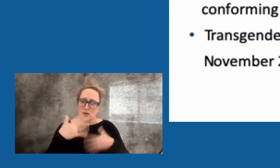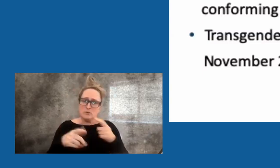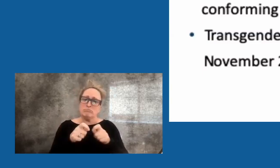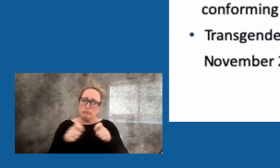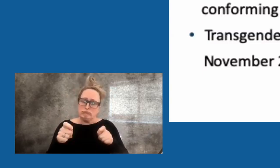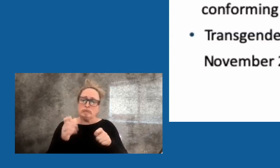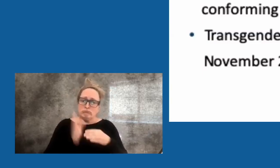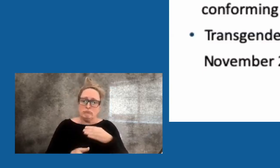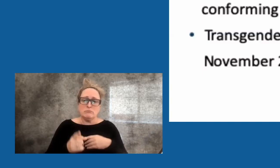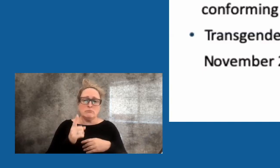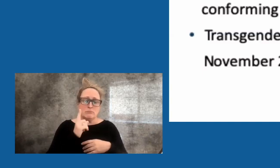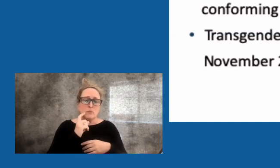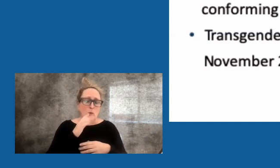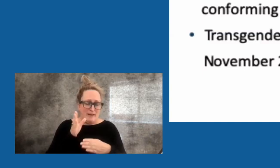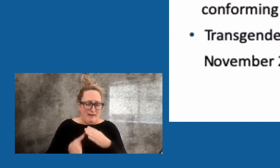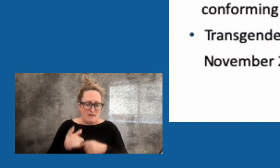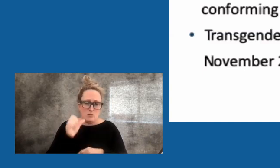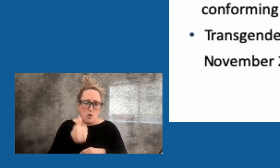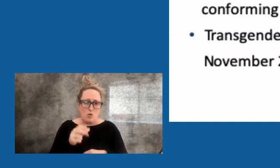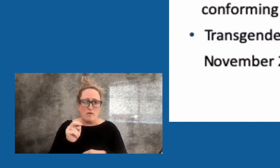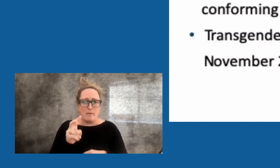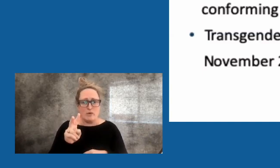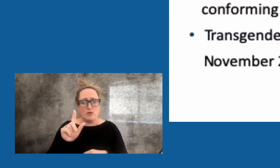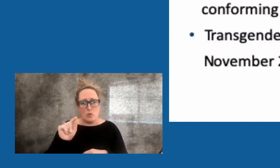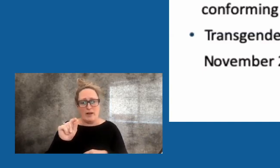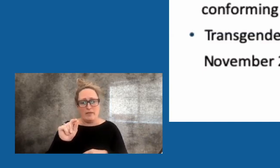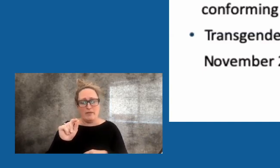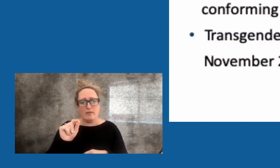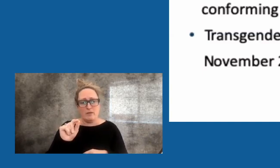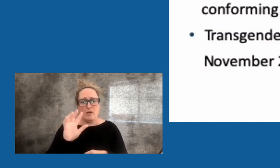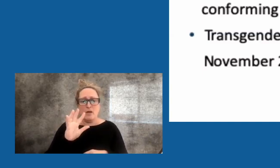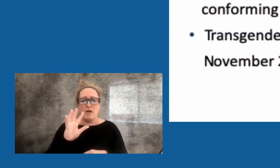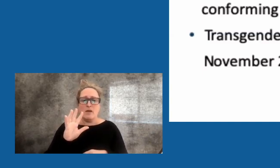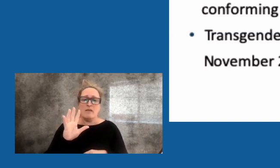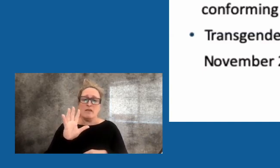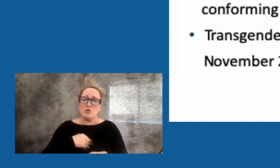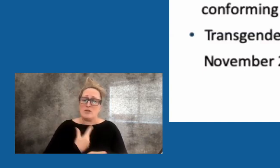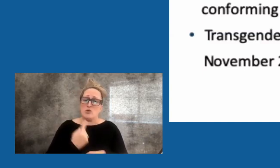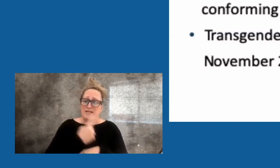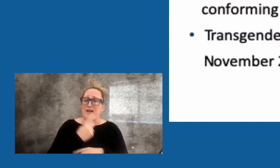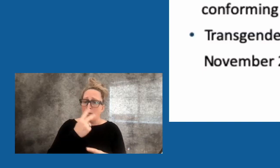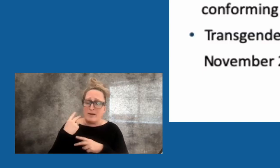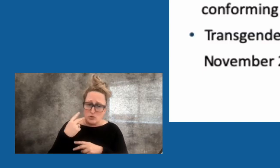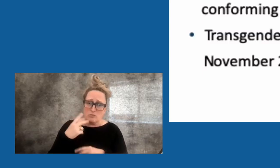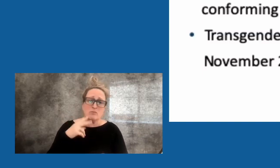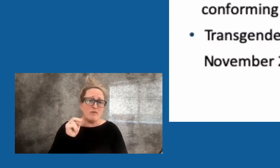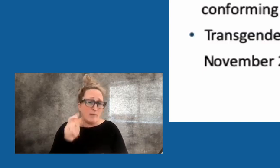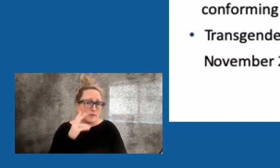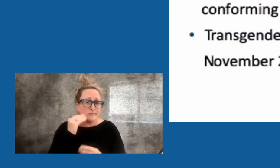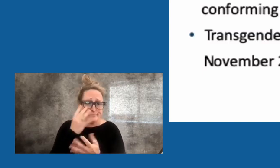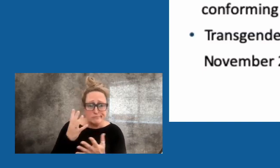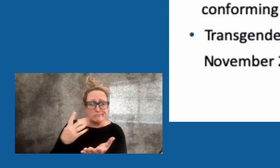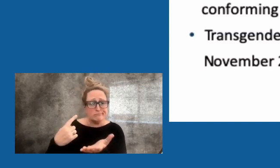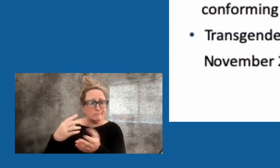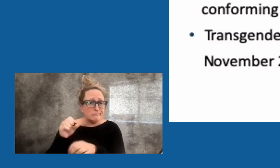will culminate, as Lester said, tomorrow, November 20th, is Transgender Day of Remembrance. So November is dedicated to education about the trans